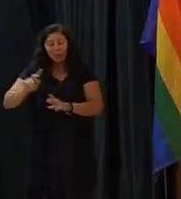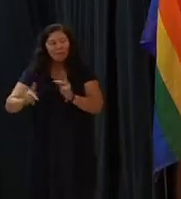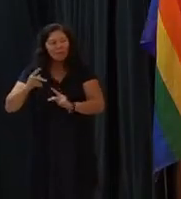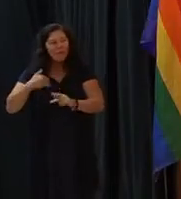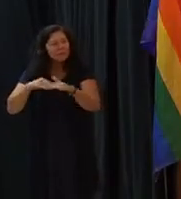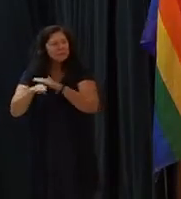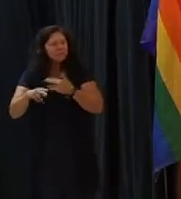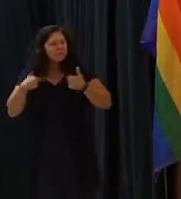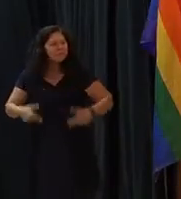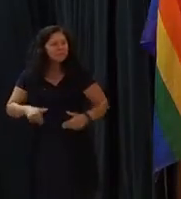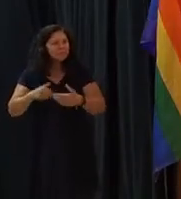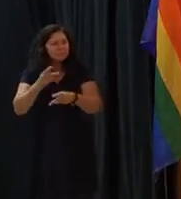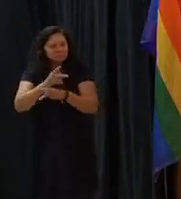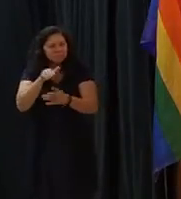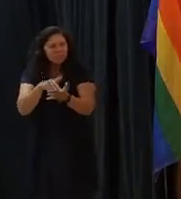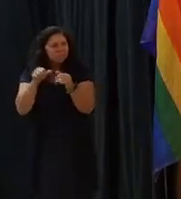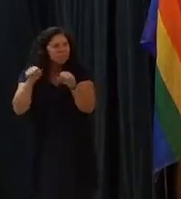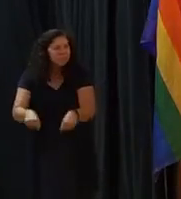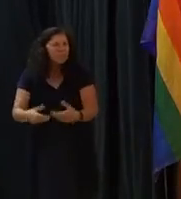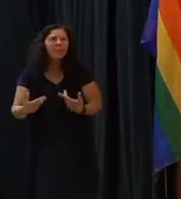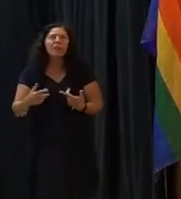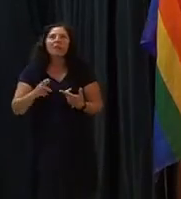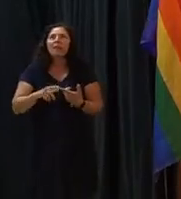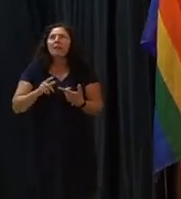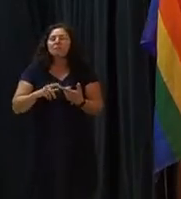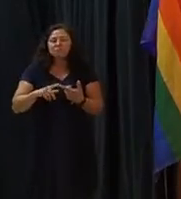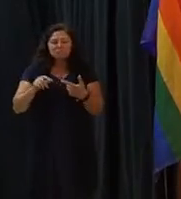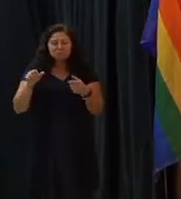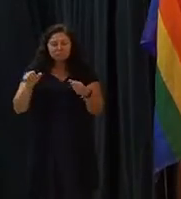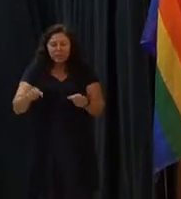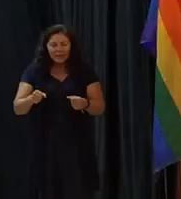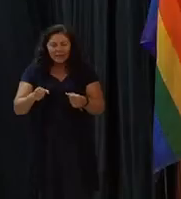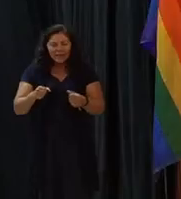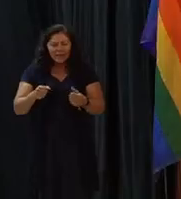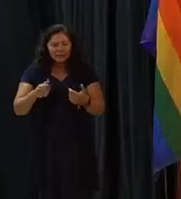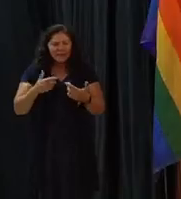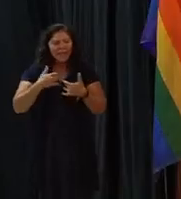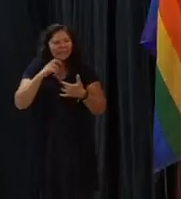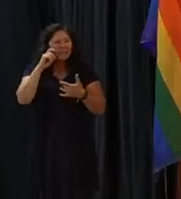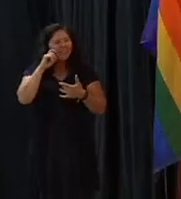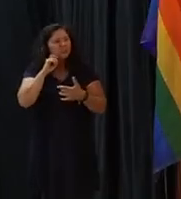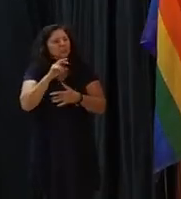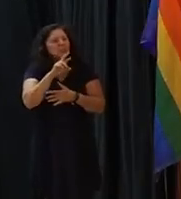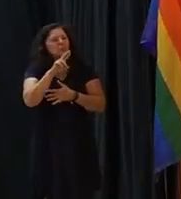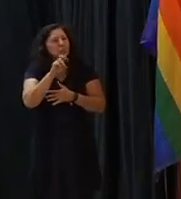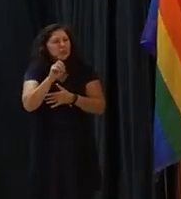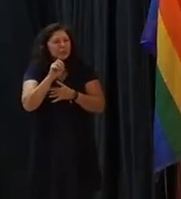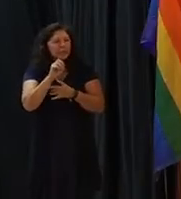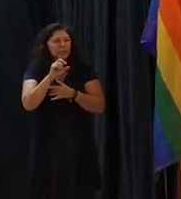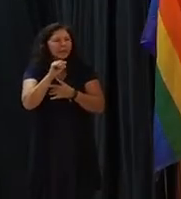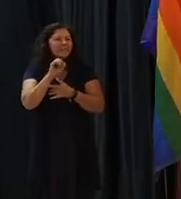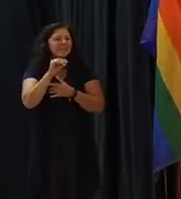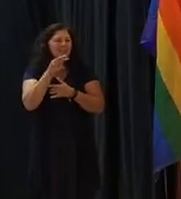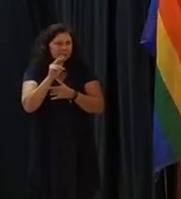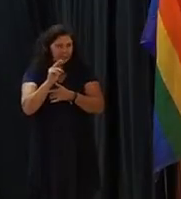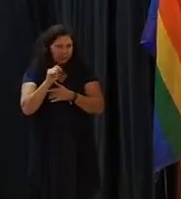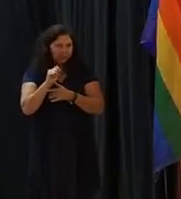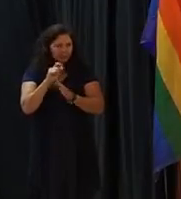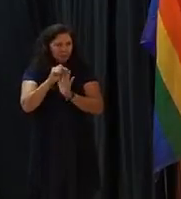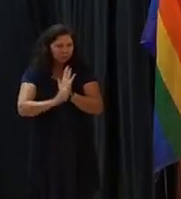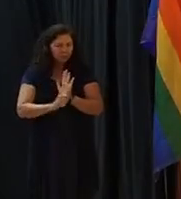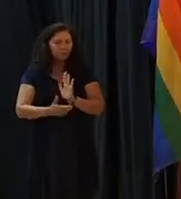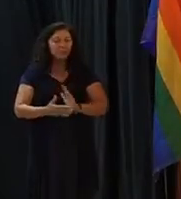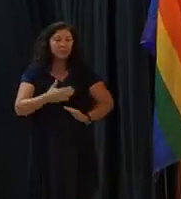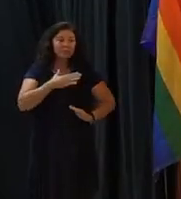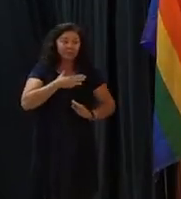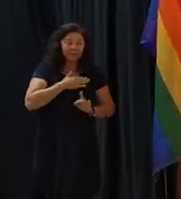the healthcare system to get hormones, to get this sexual reassignment surgery. And in my case, it